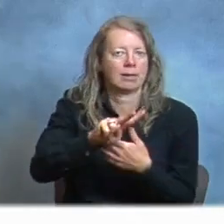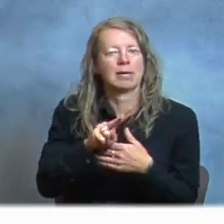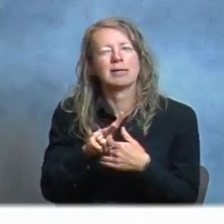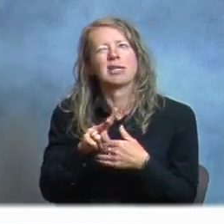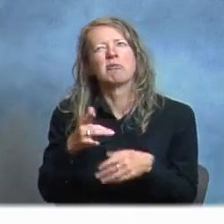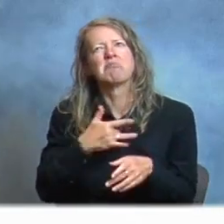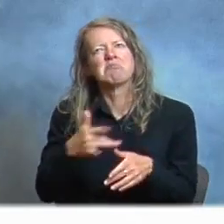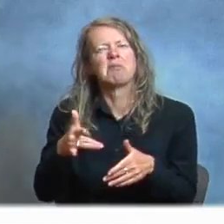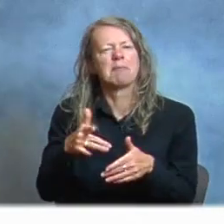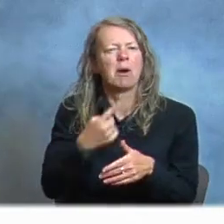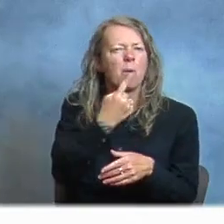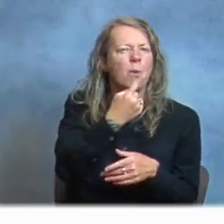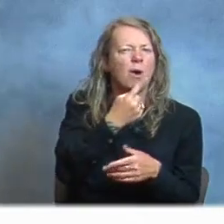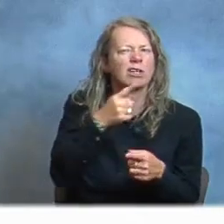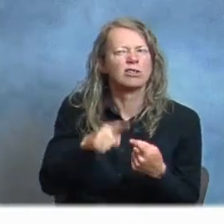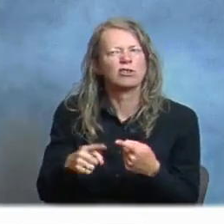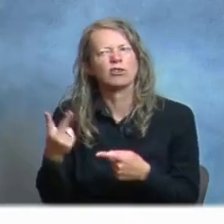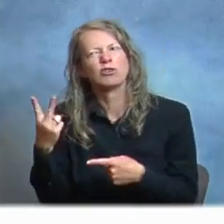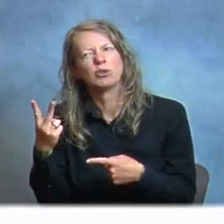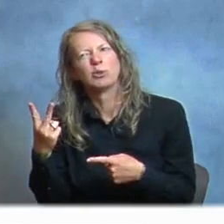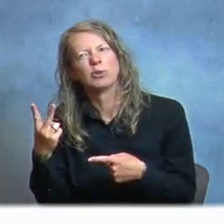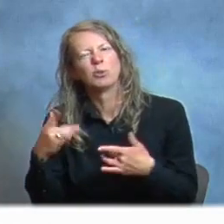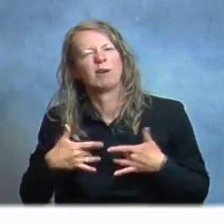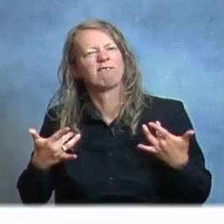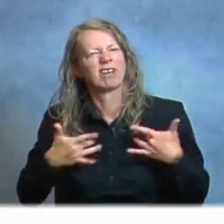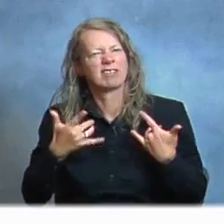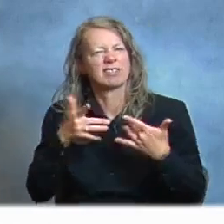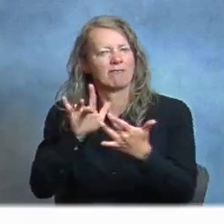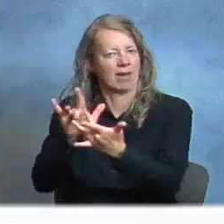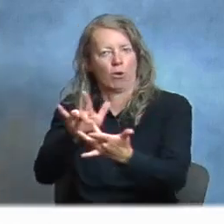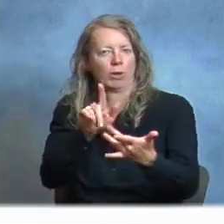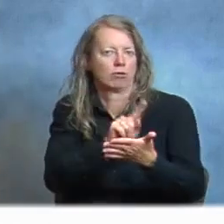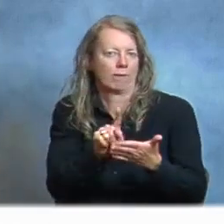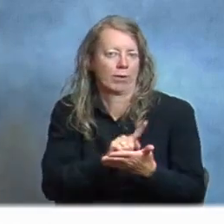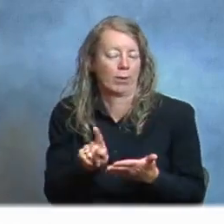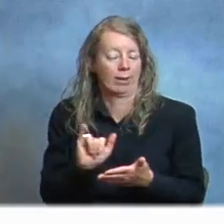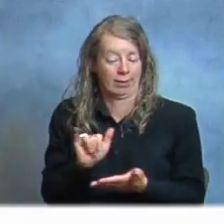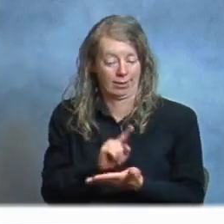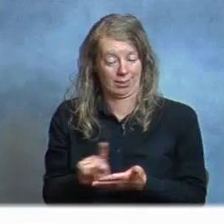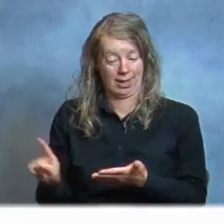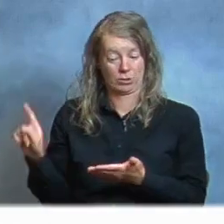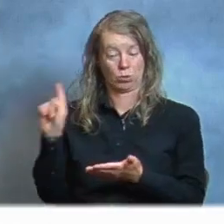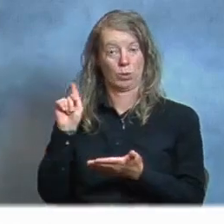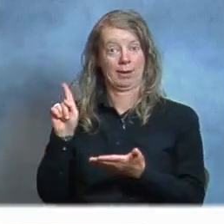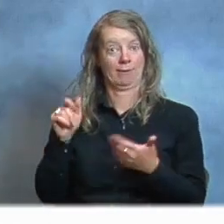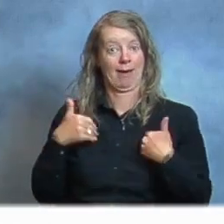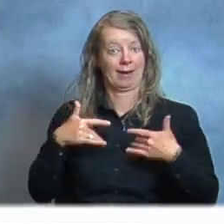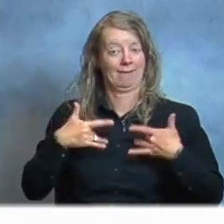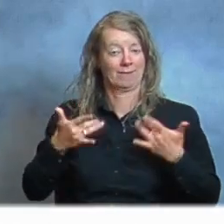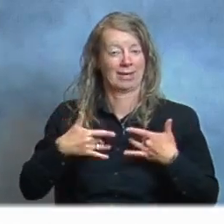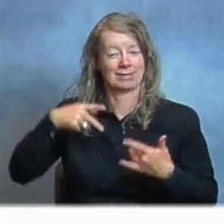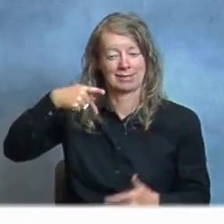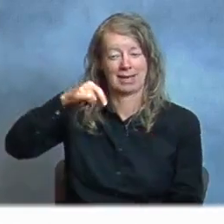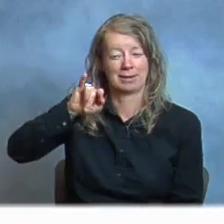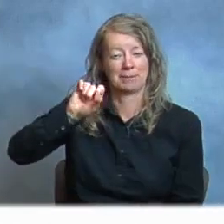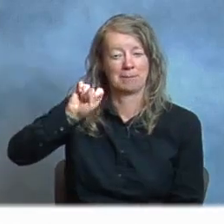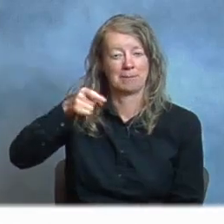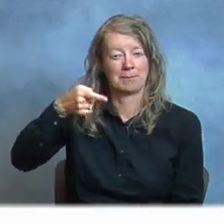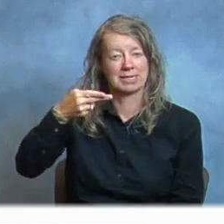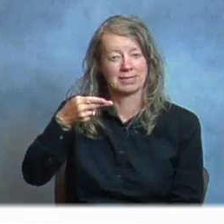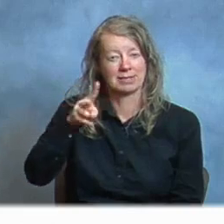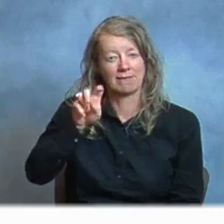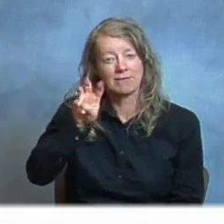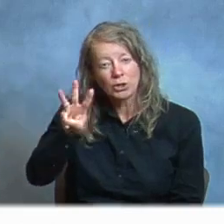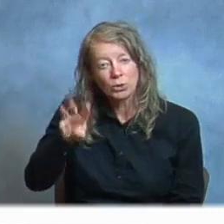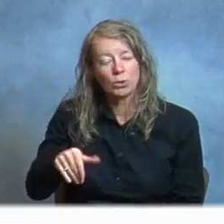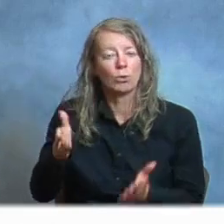1 to 2 outreach every week. Just last week, we hosted events at Pisgah View and at Sandy Mush. And